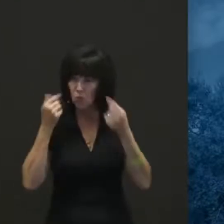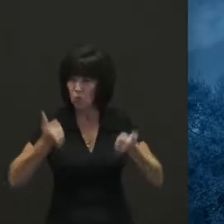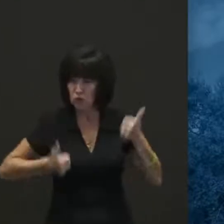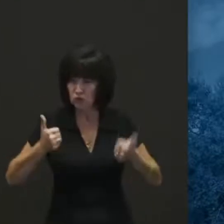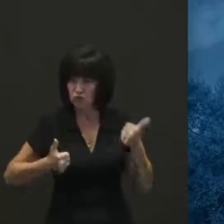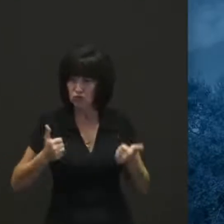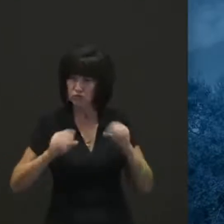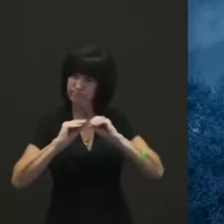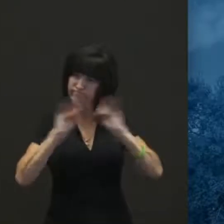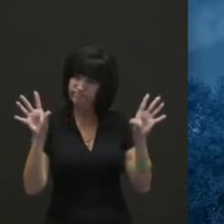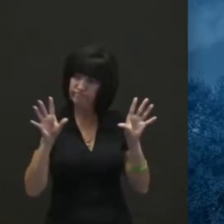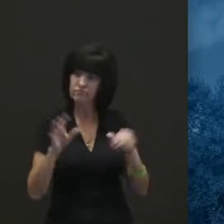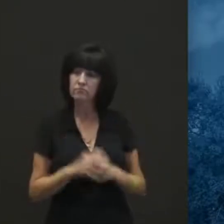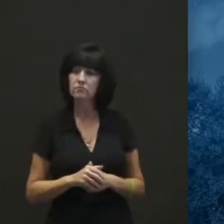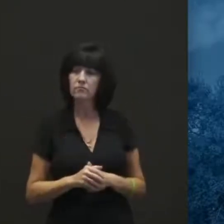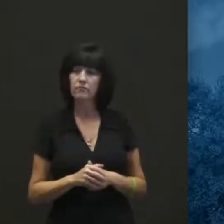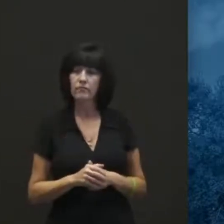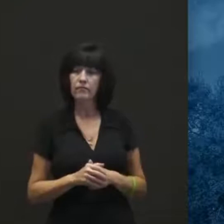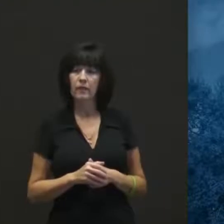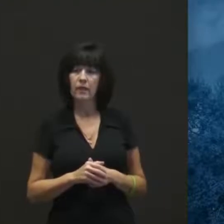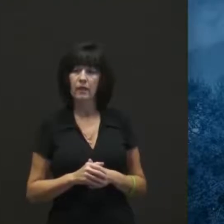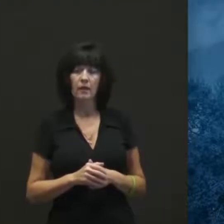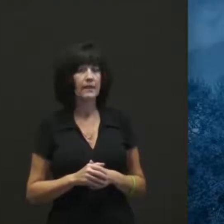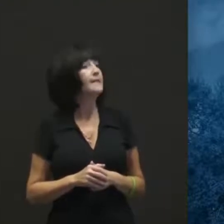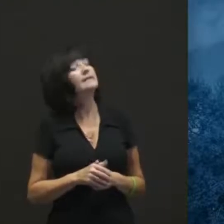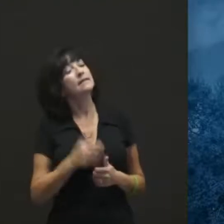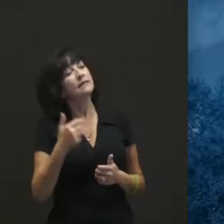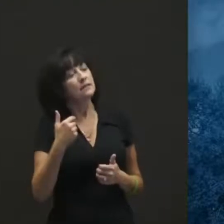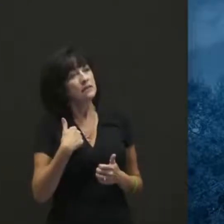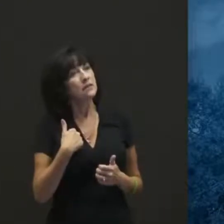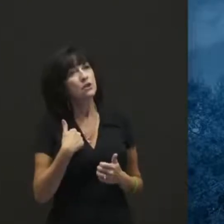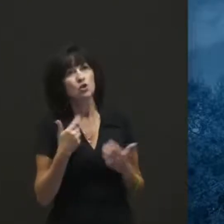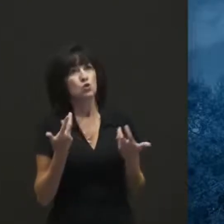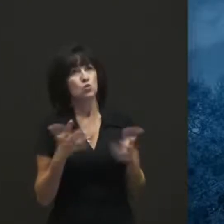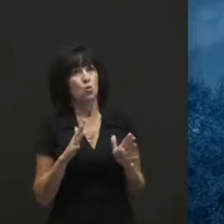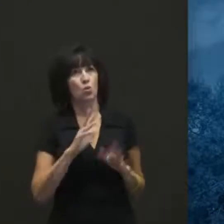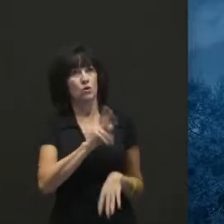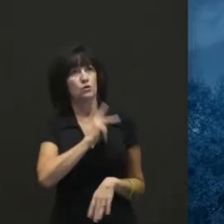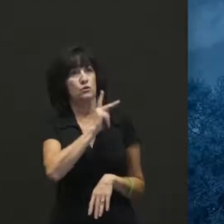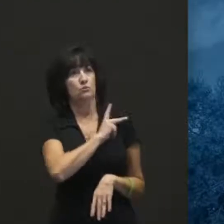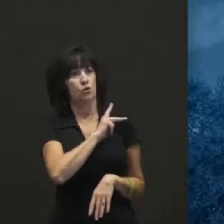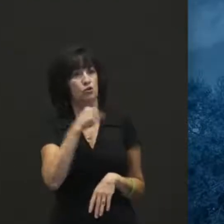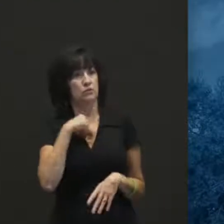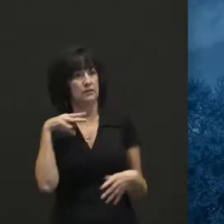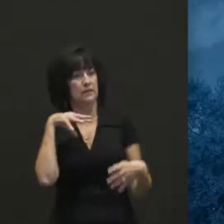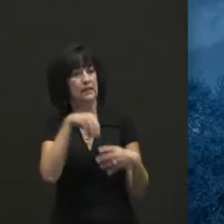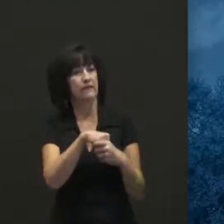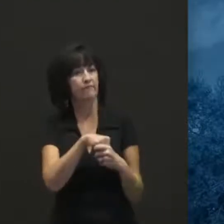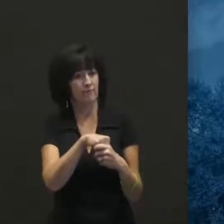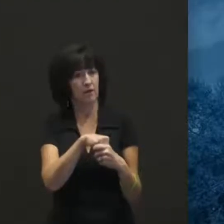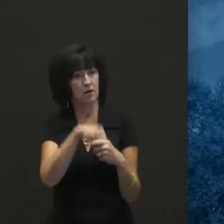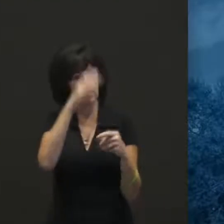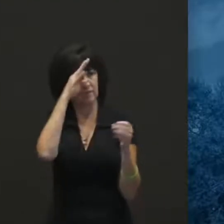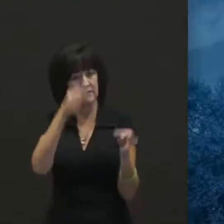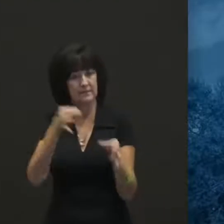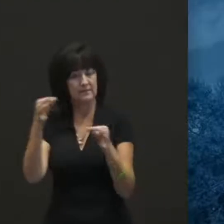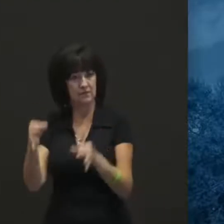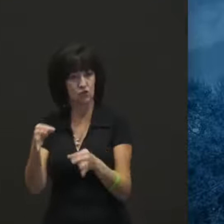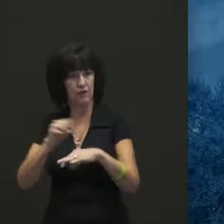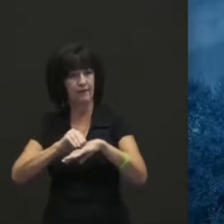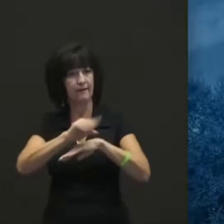that I've tried to do over the last 7 months is not become personally involved in these decisions that affect elections, as I've said time and time